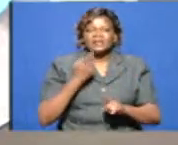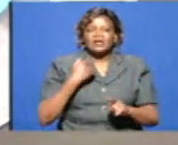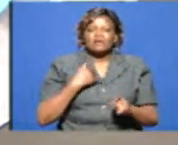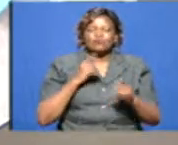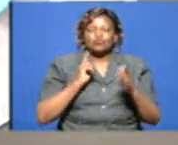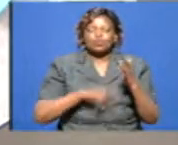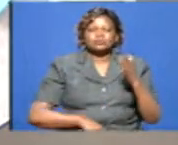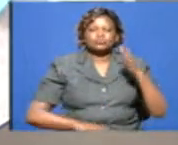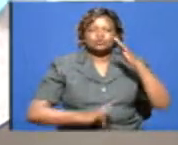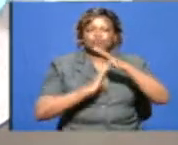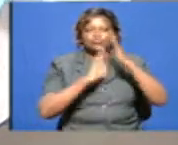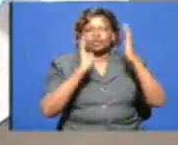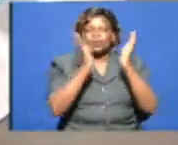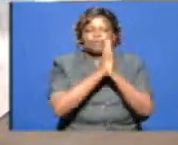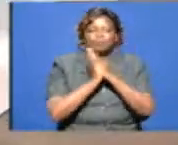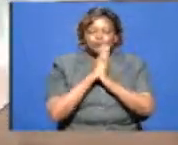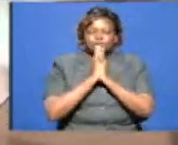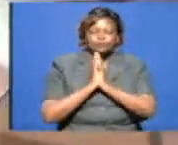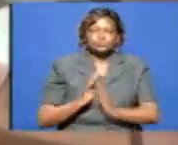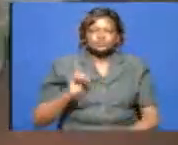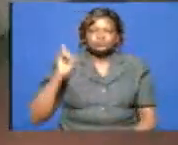our headline stories.